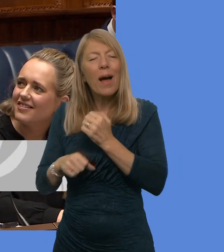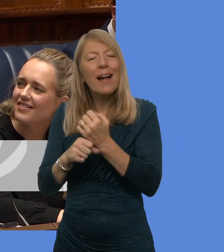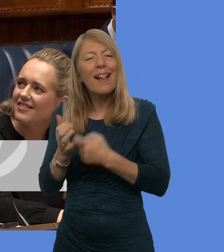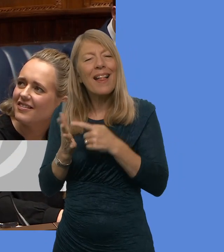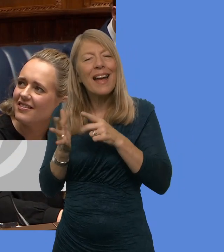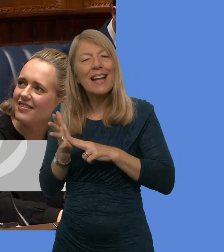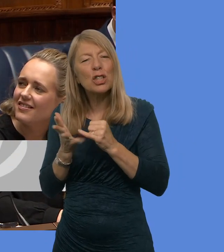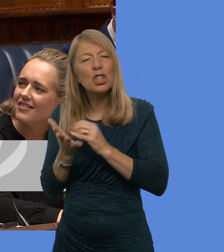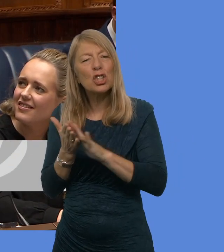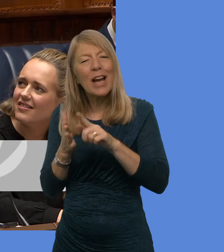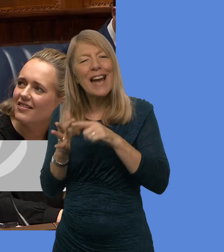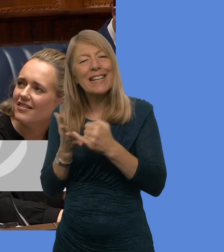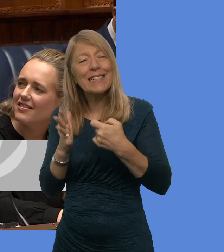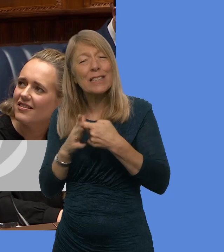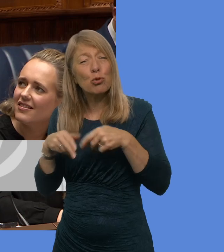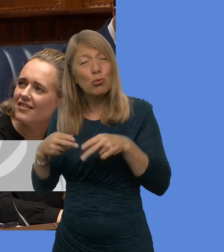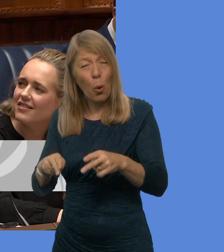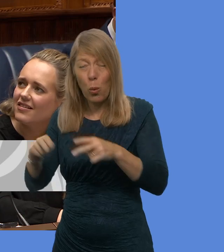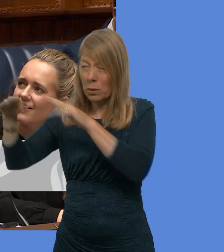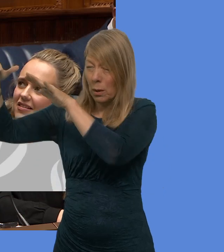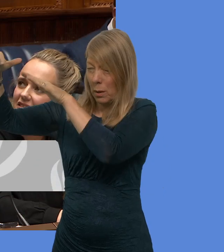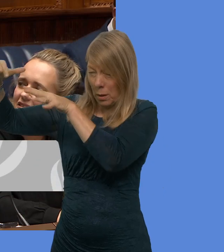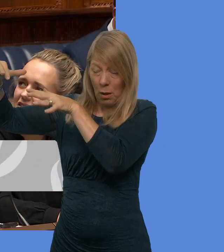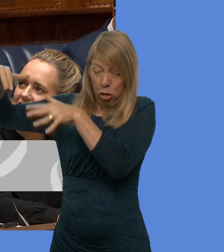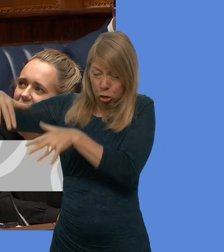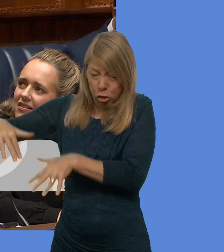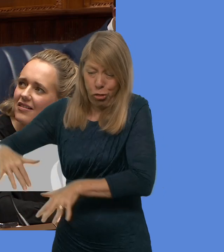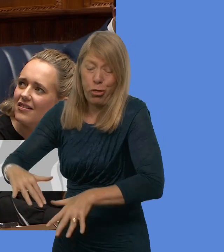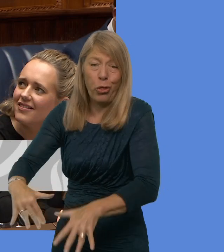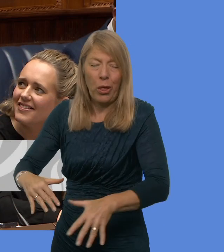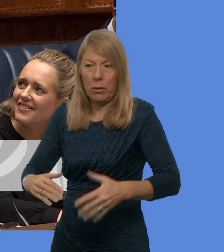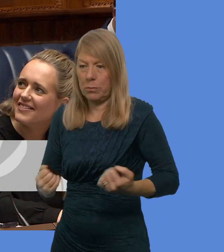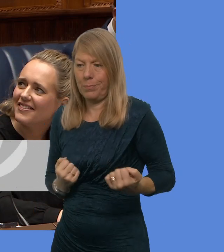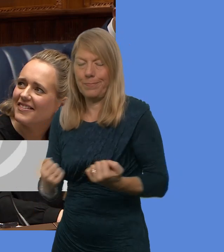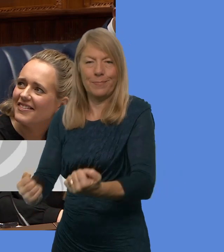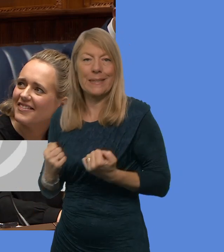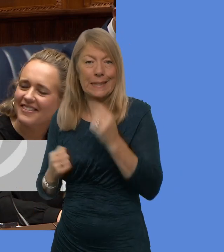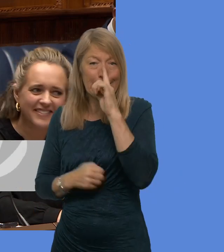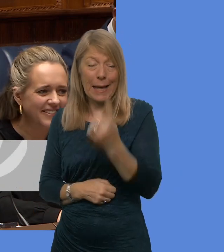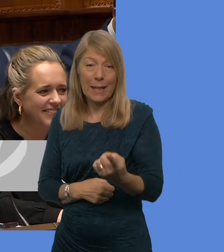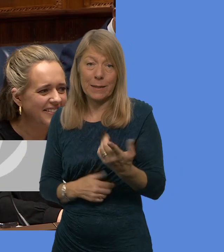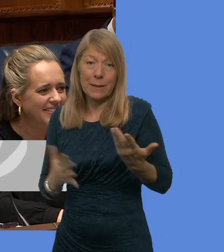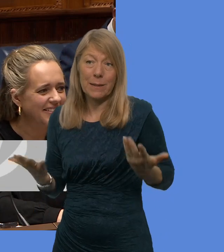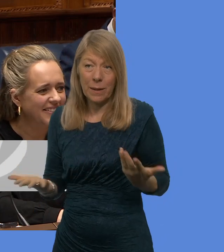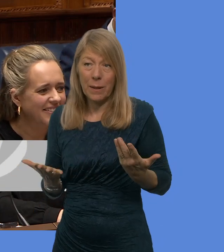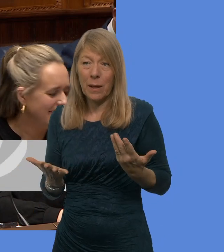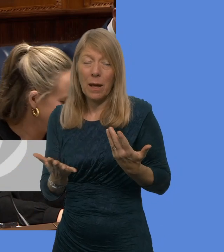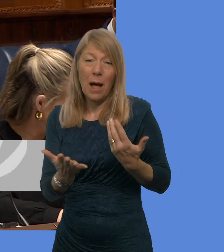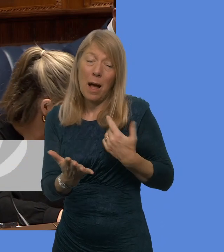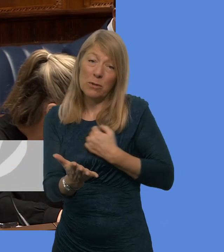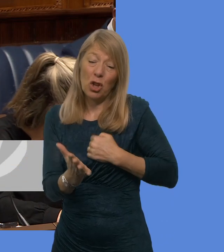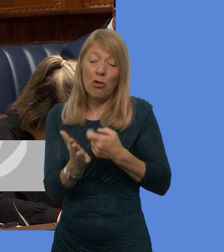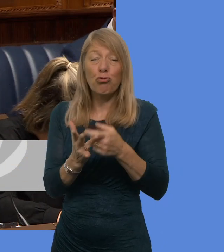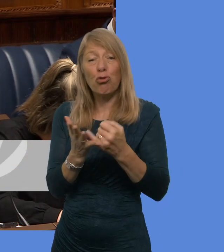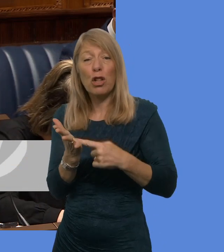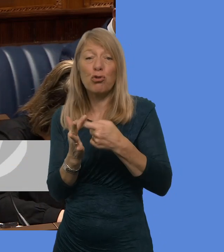at nearly a year for that community, so I'm just wondering if there's any updates that the department can provide. Sorry to Rostrevor and Kilkeel, as much as they are of